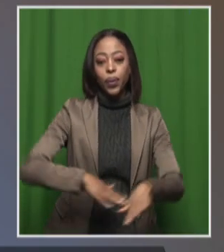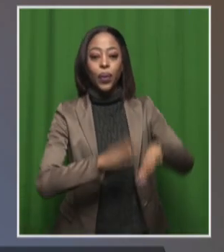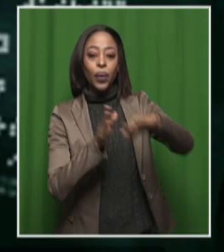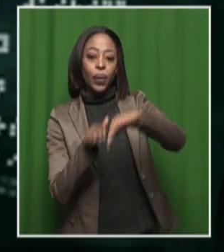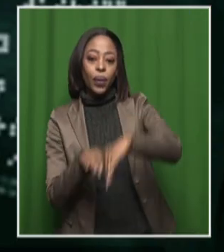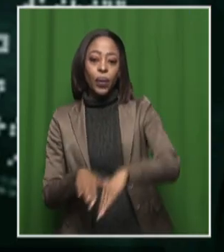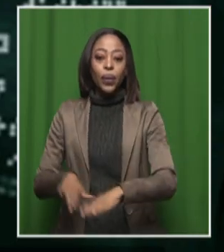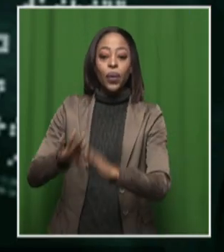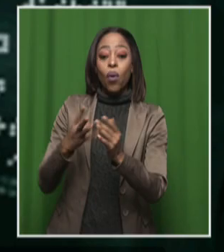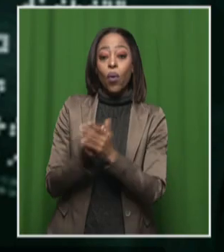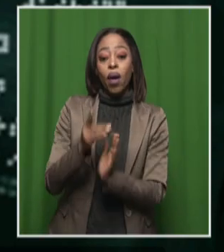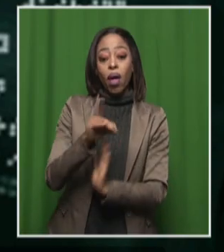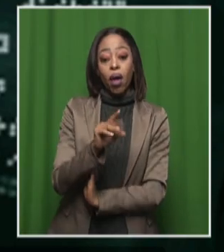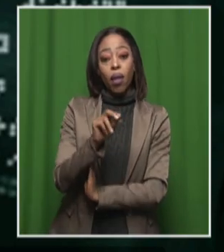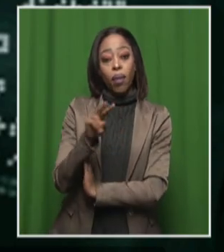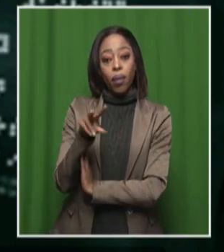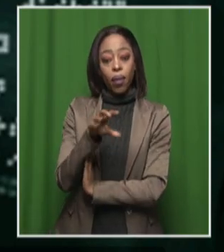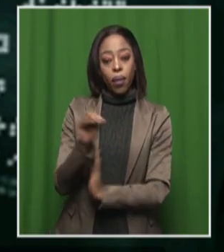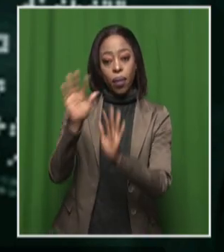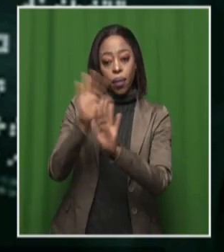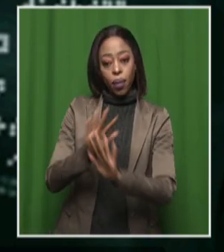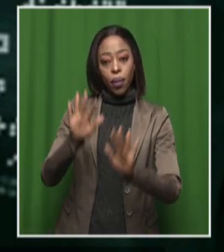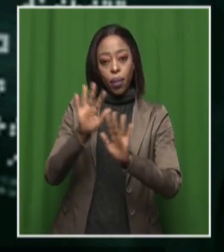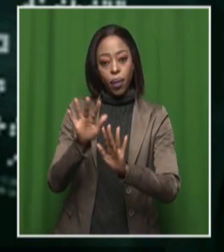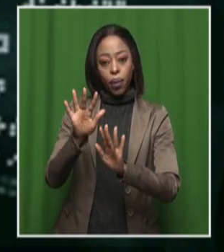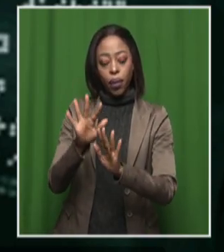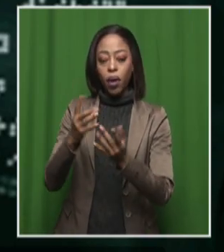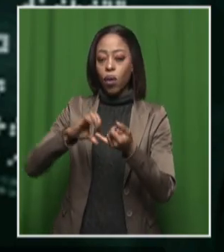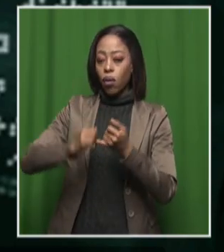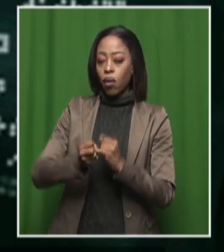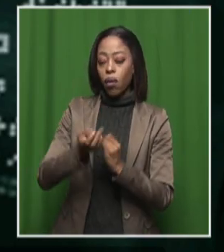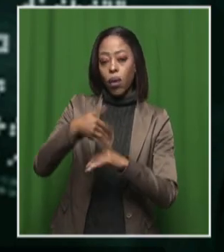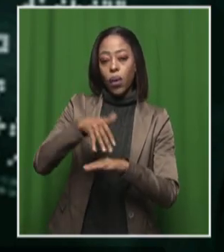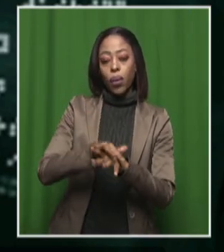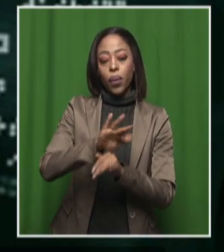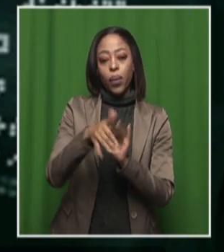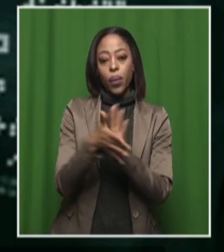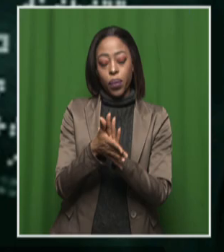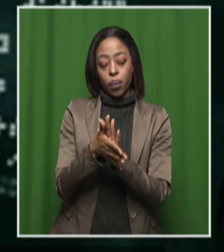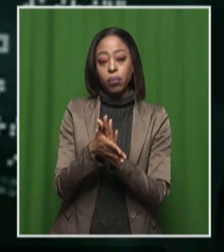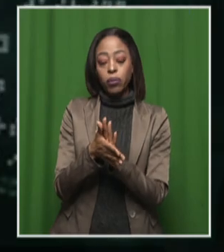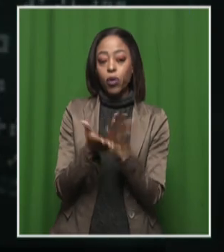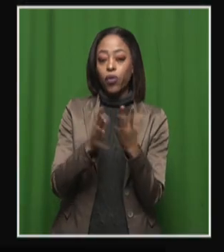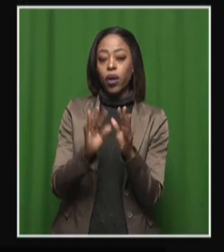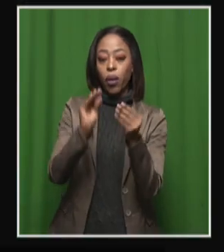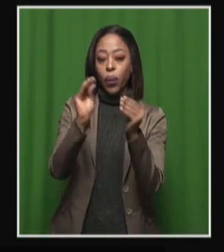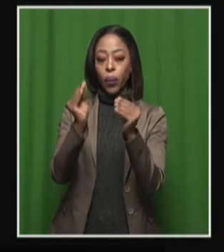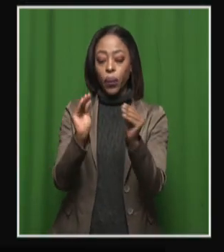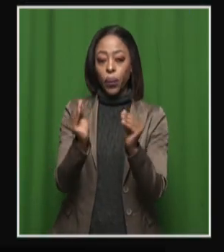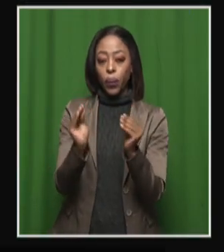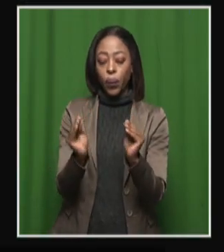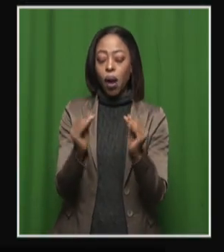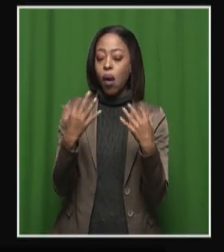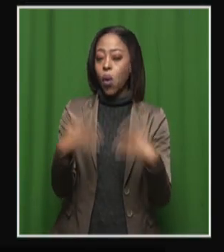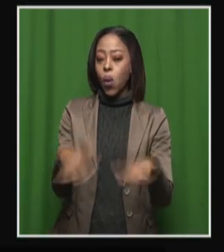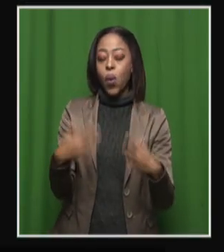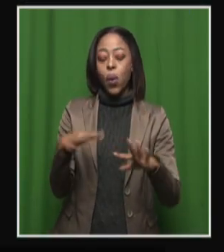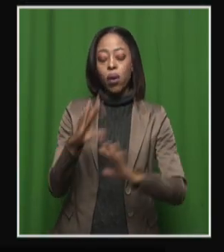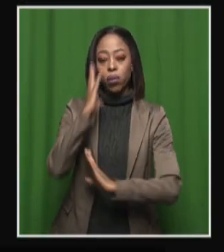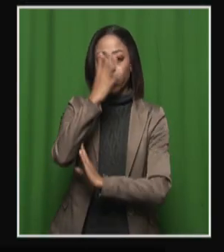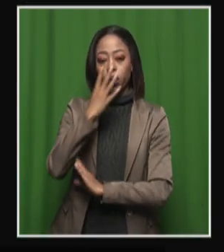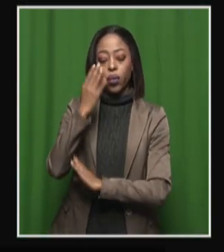Dove 100 Colors, we tried to embrace all that in together. And we created a showstopper indeed.